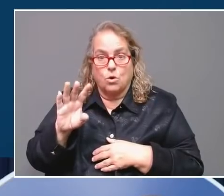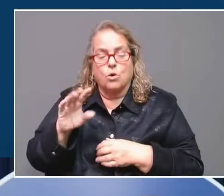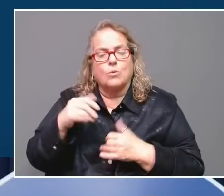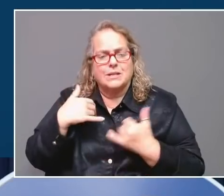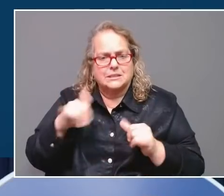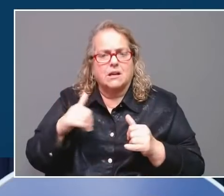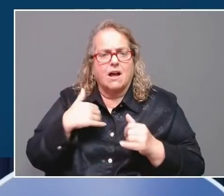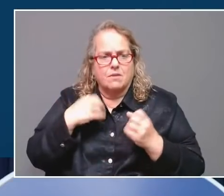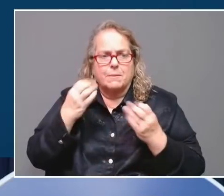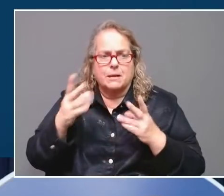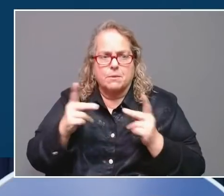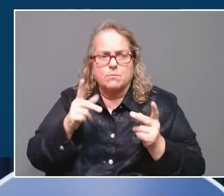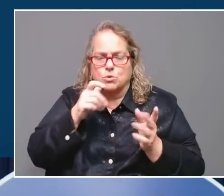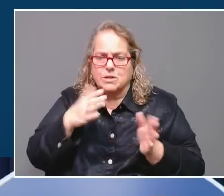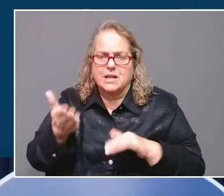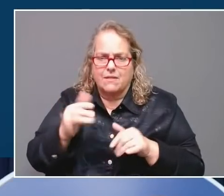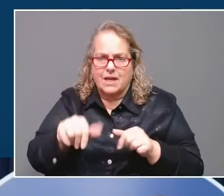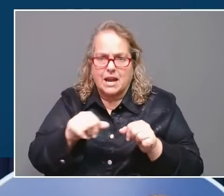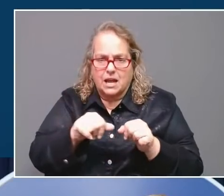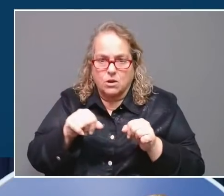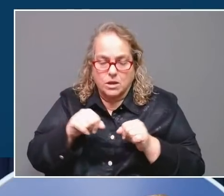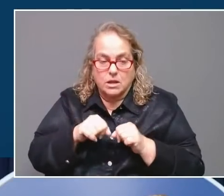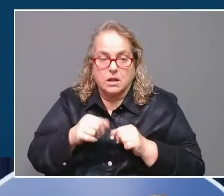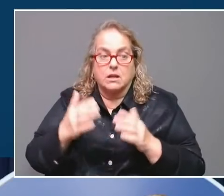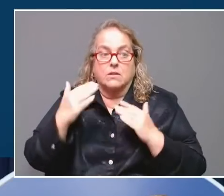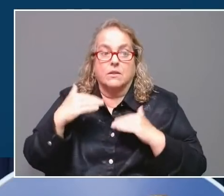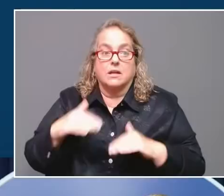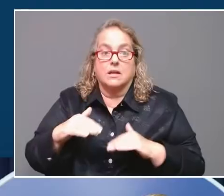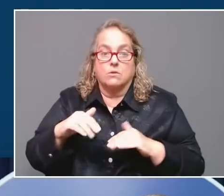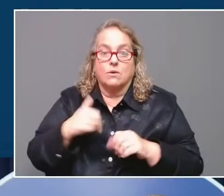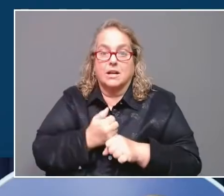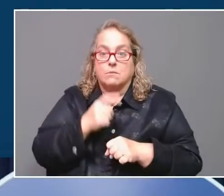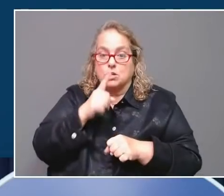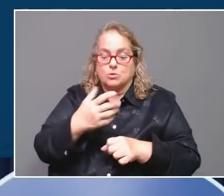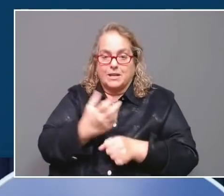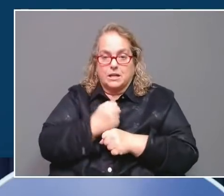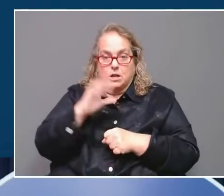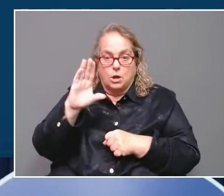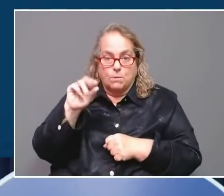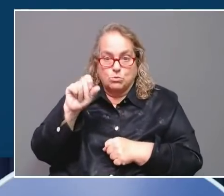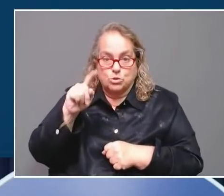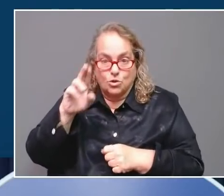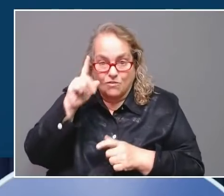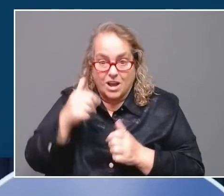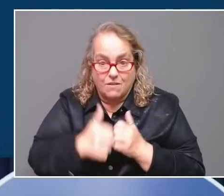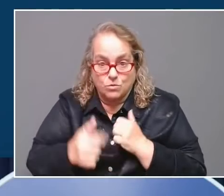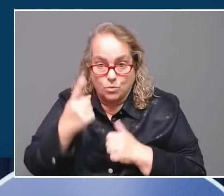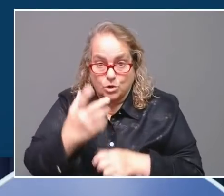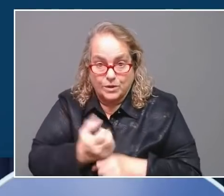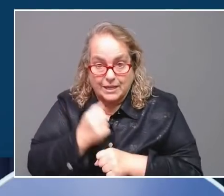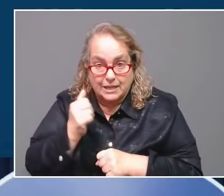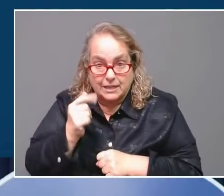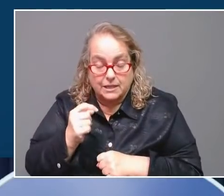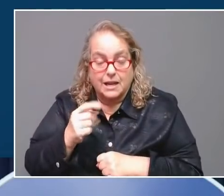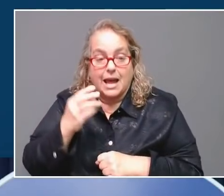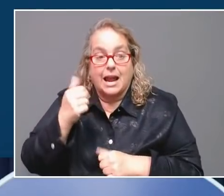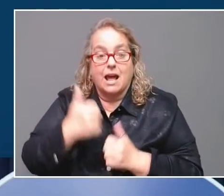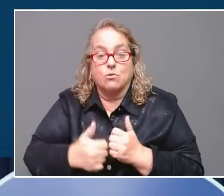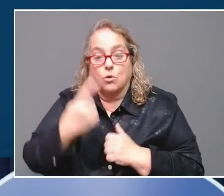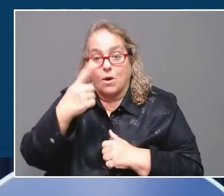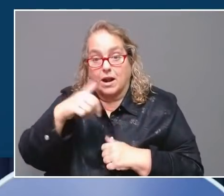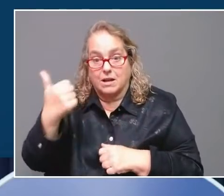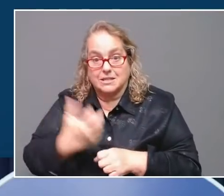That's waning immunity for these groups. We need to make sure we get the boosters to everybody who's gotten it and then get everybody else the vaccine. 50